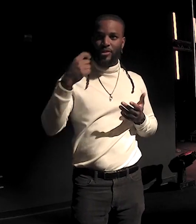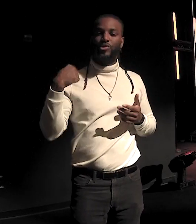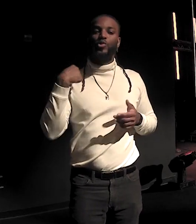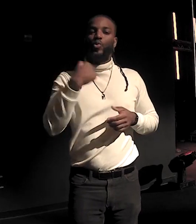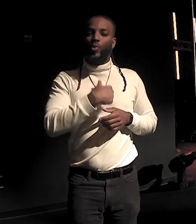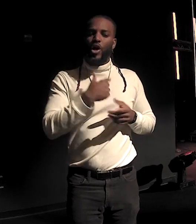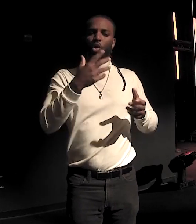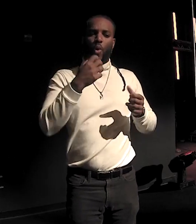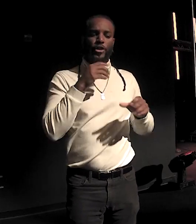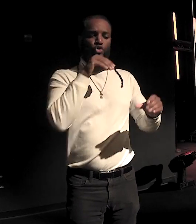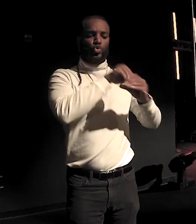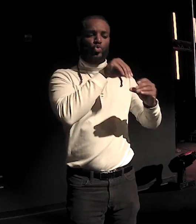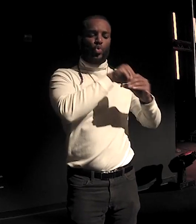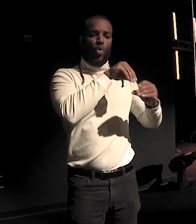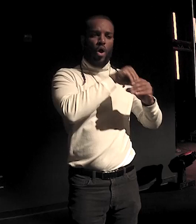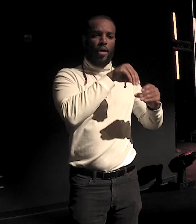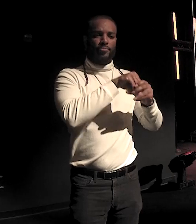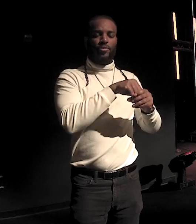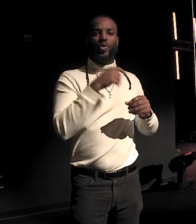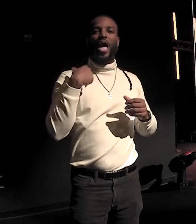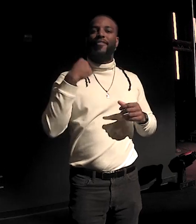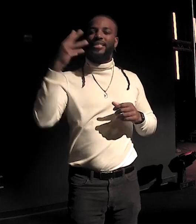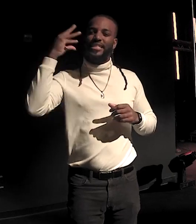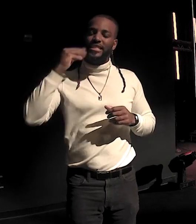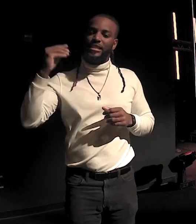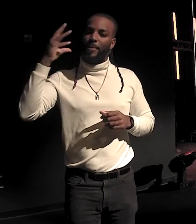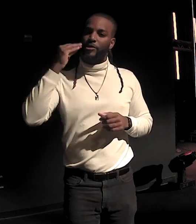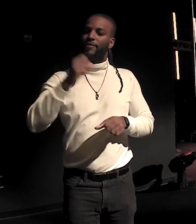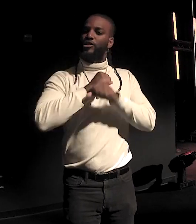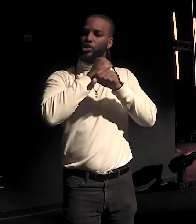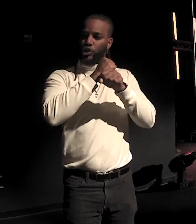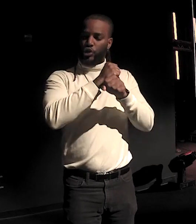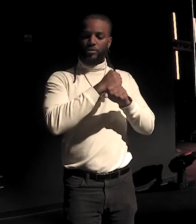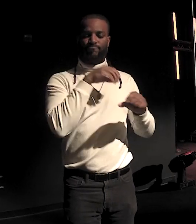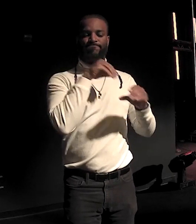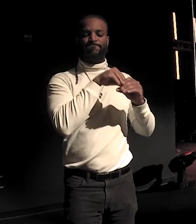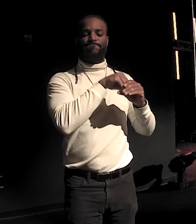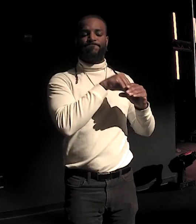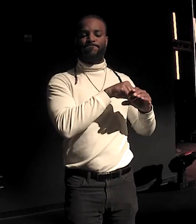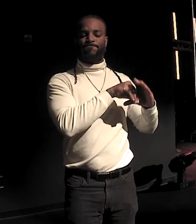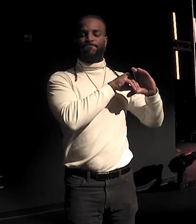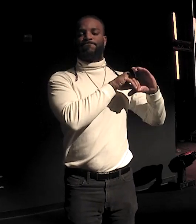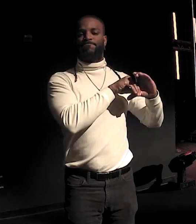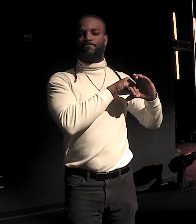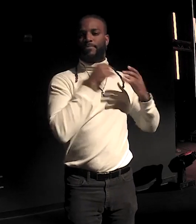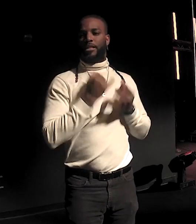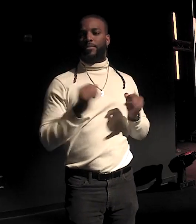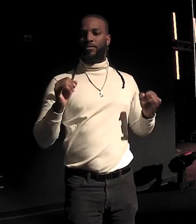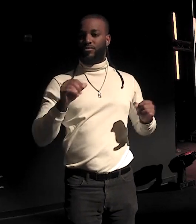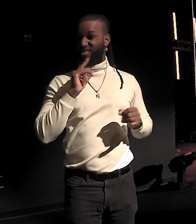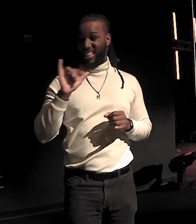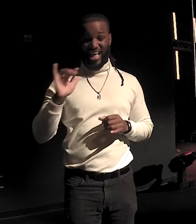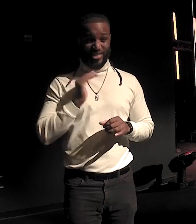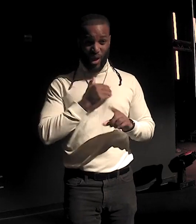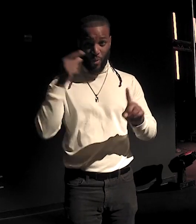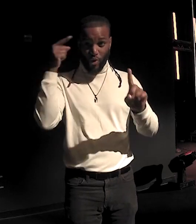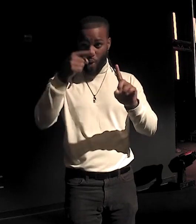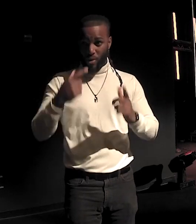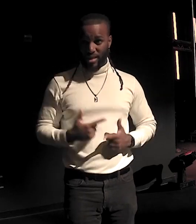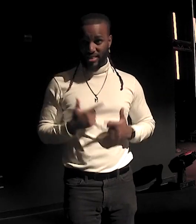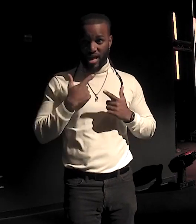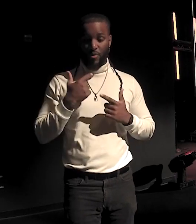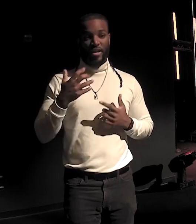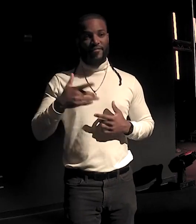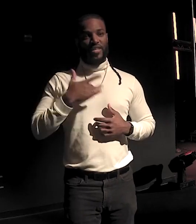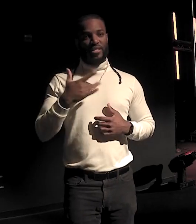about storing up so we have this experience of security and independence. That's really our goal in life. We want to feel